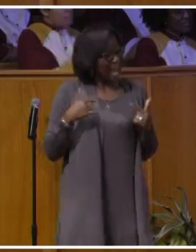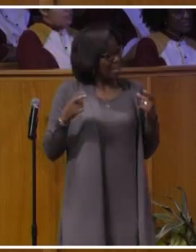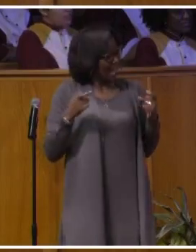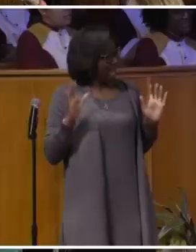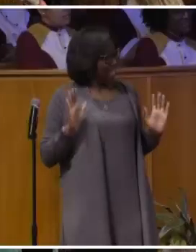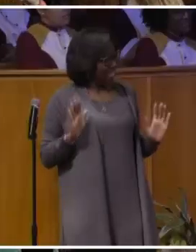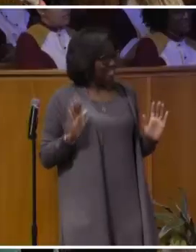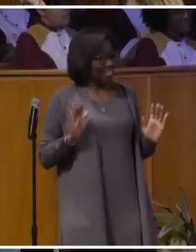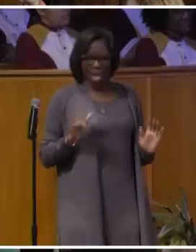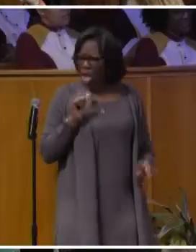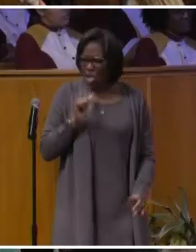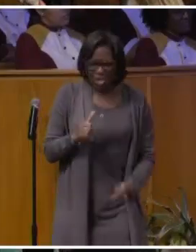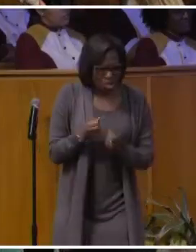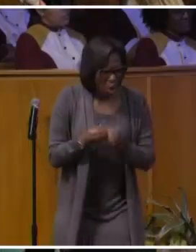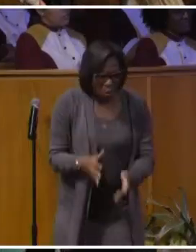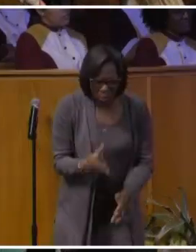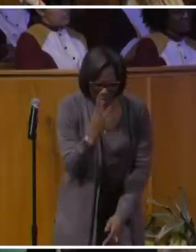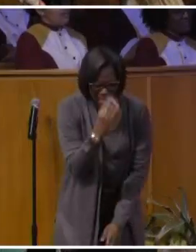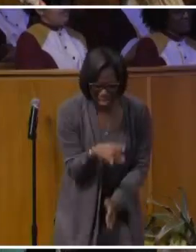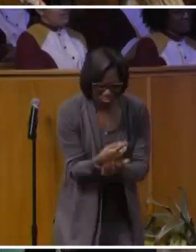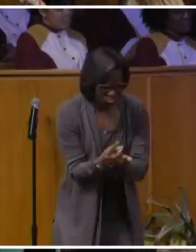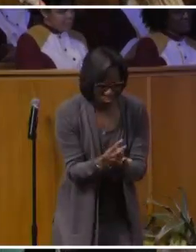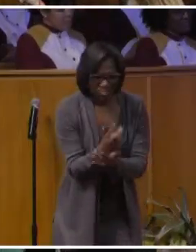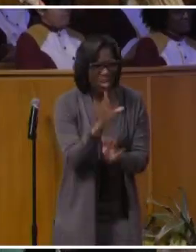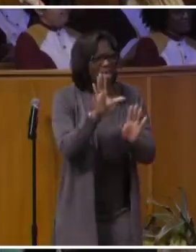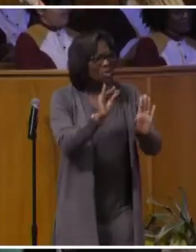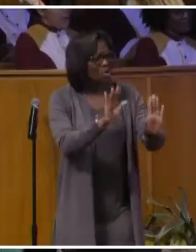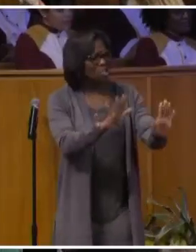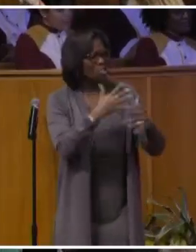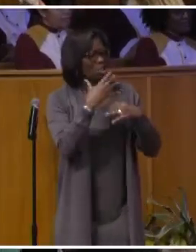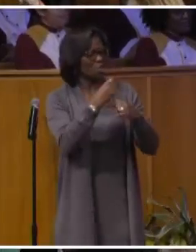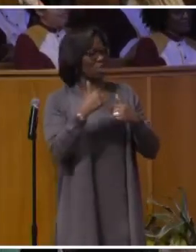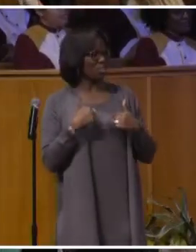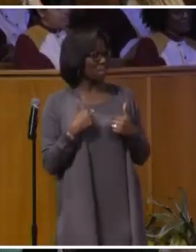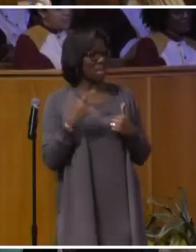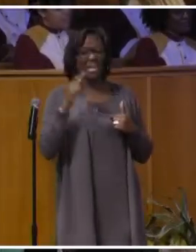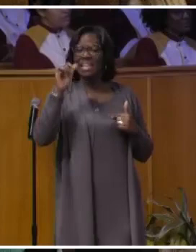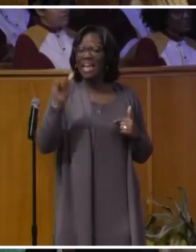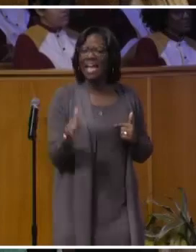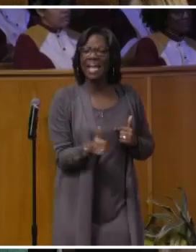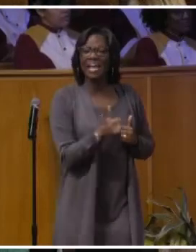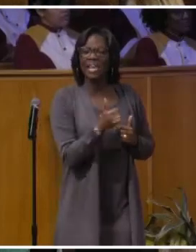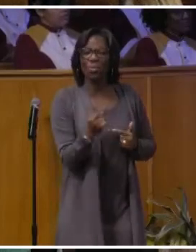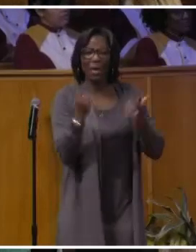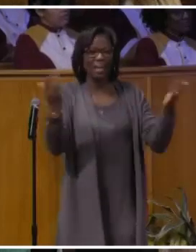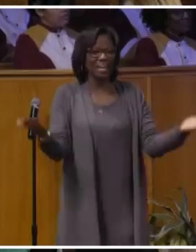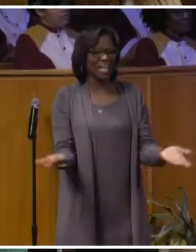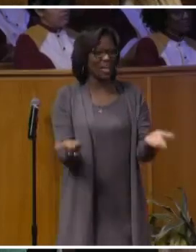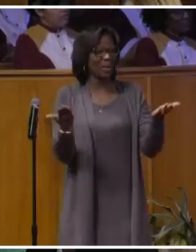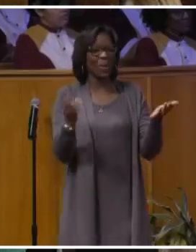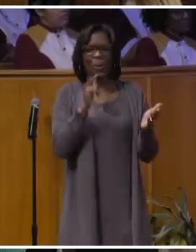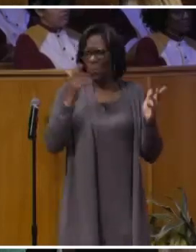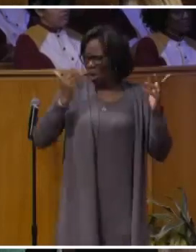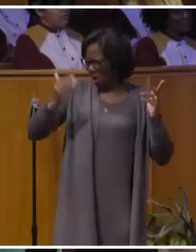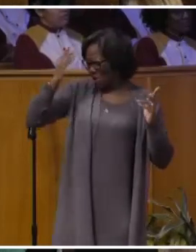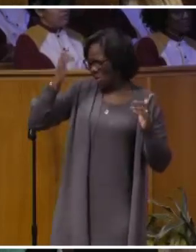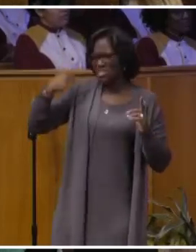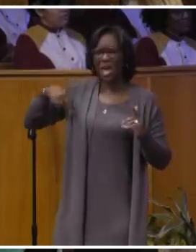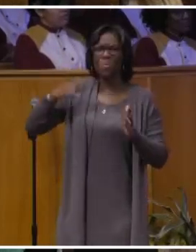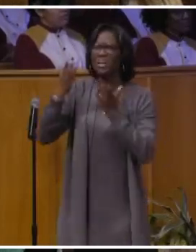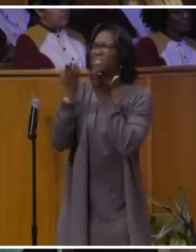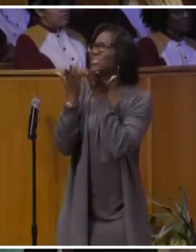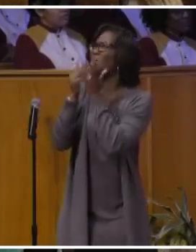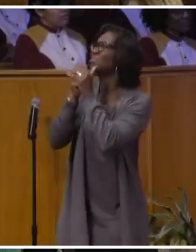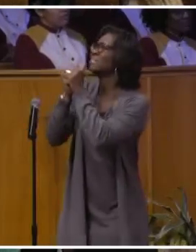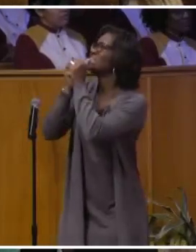this. Don't lose sleep. I got this. Is there anybody here who knows we serve a